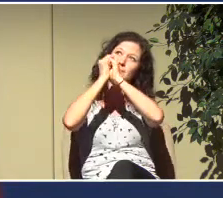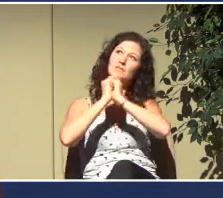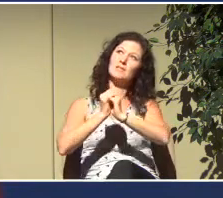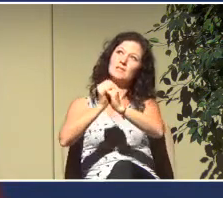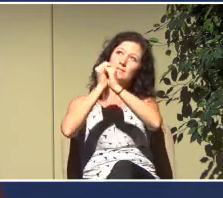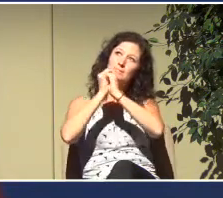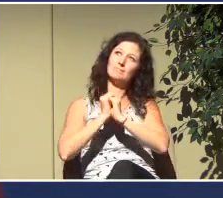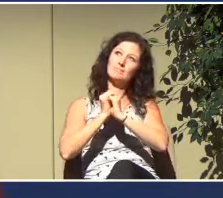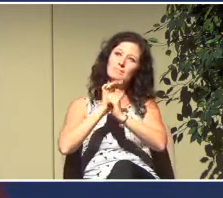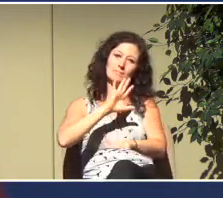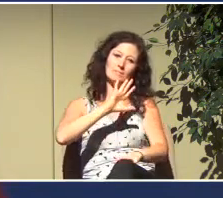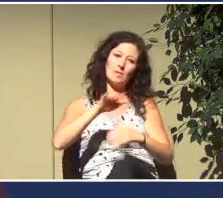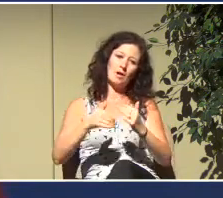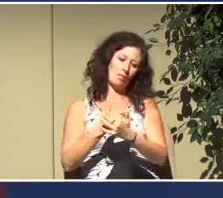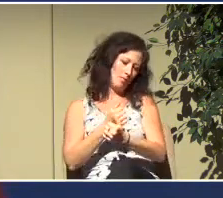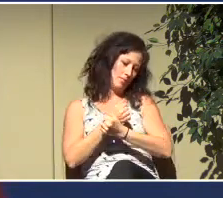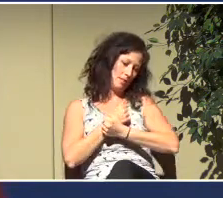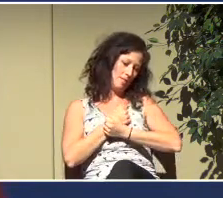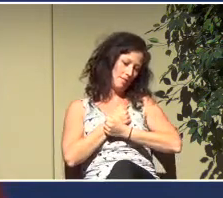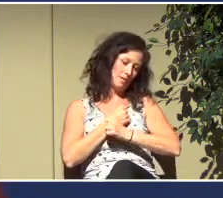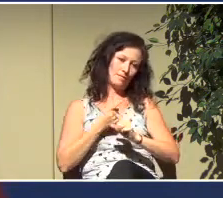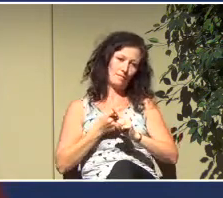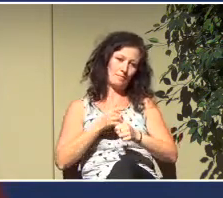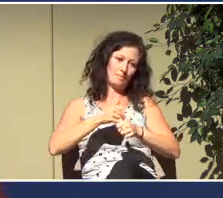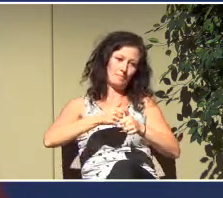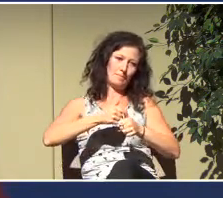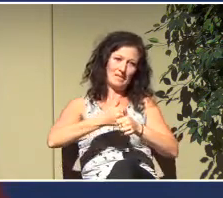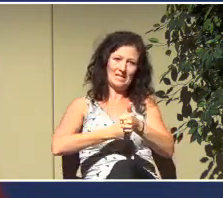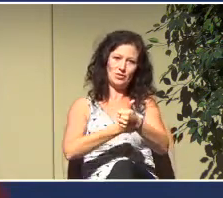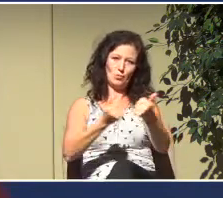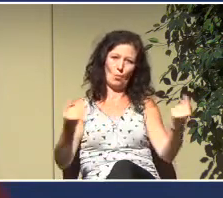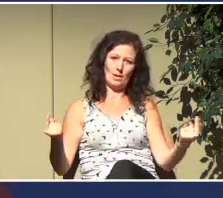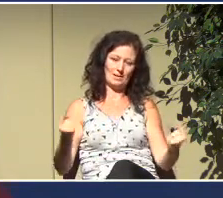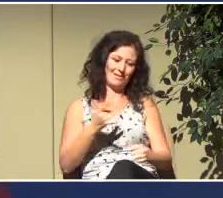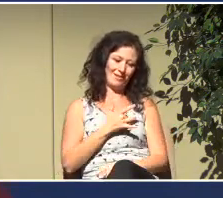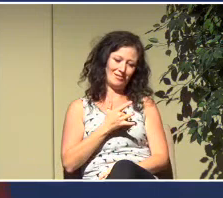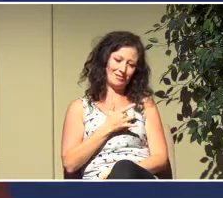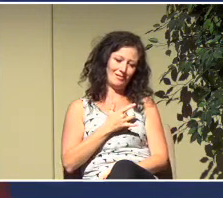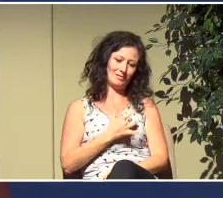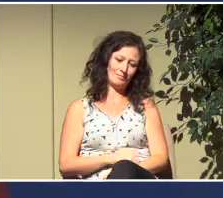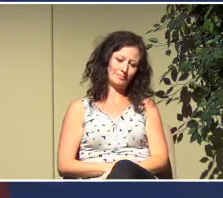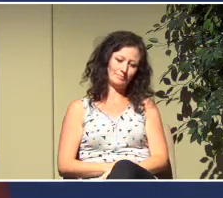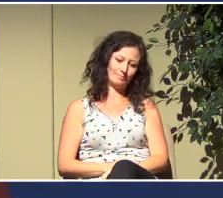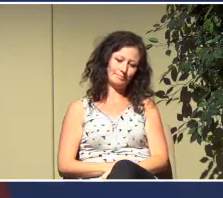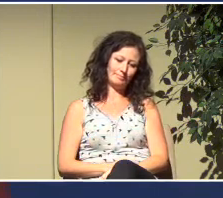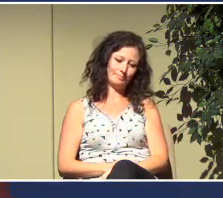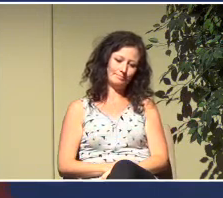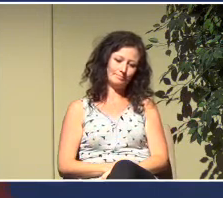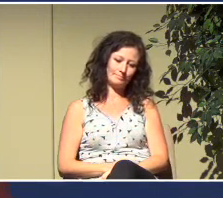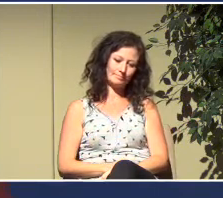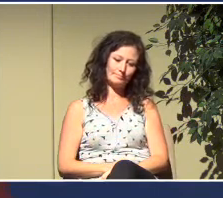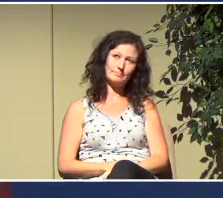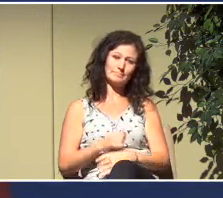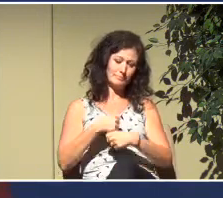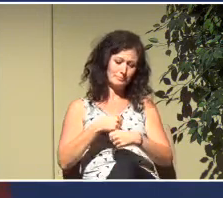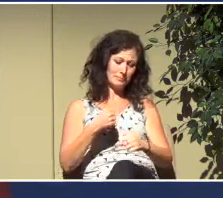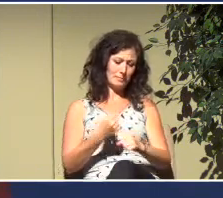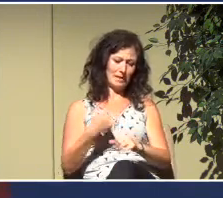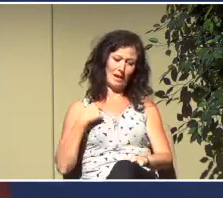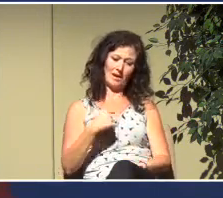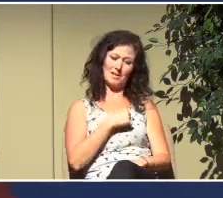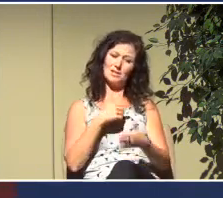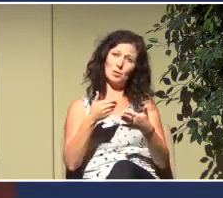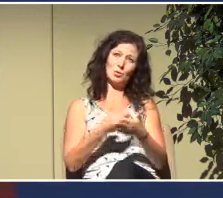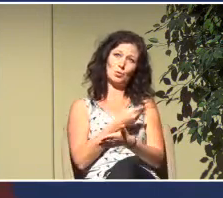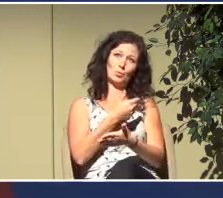and the affection of our hearts. Have your way in us, Lord. Renew us. Help us to live for